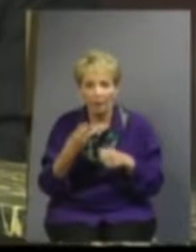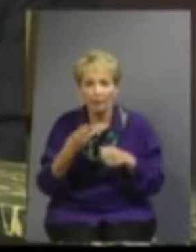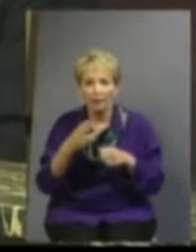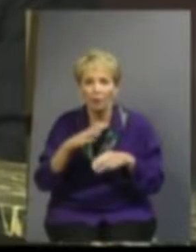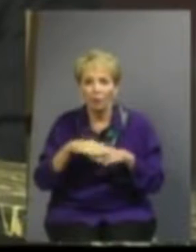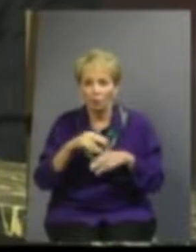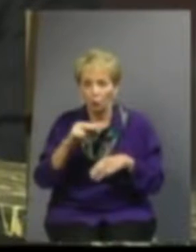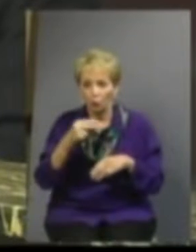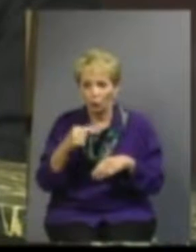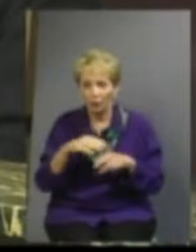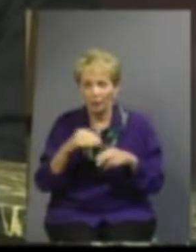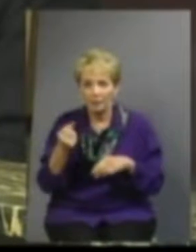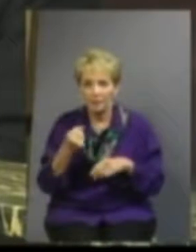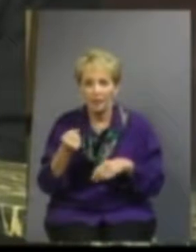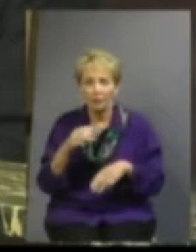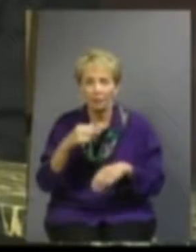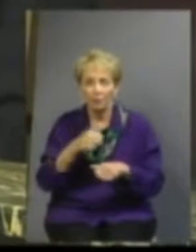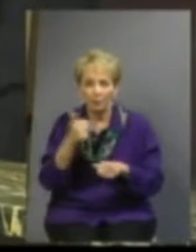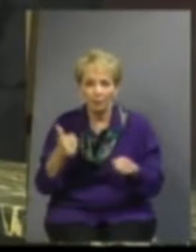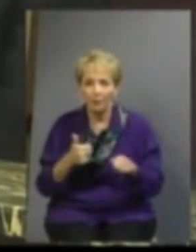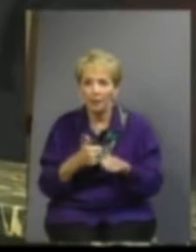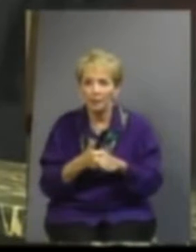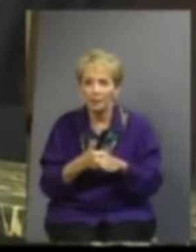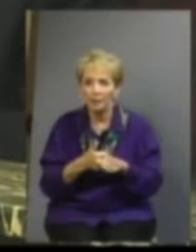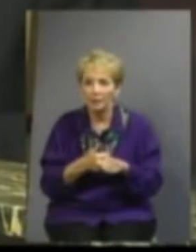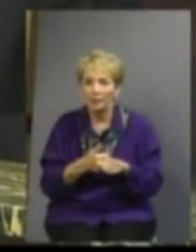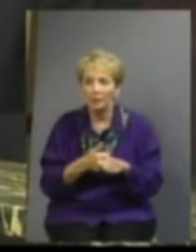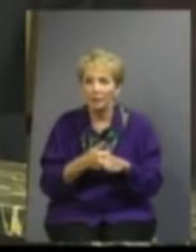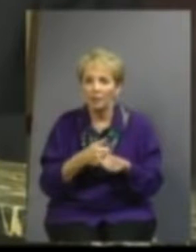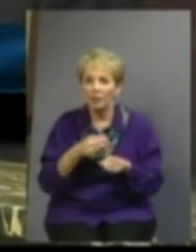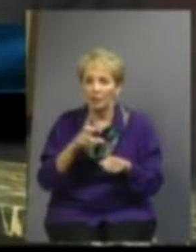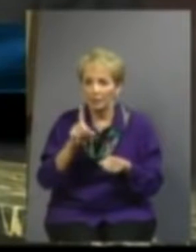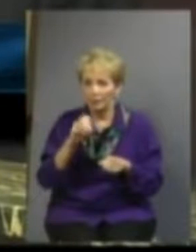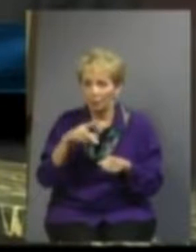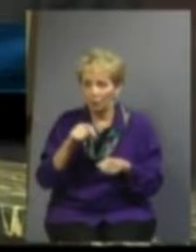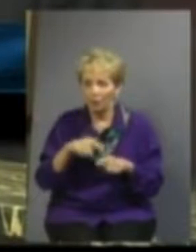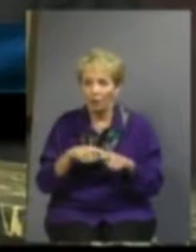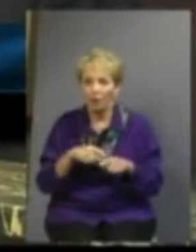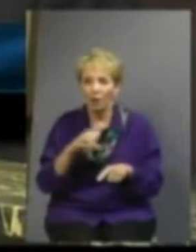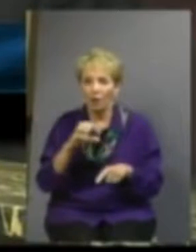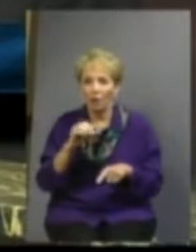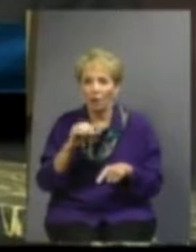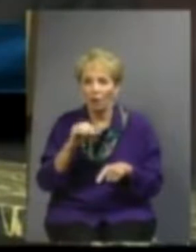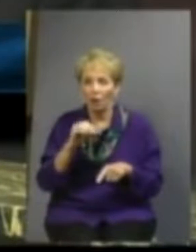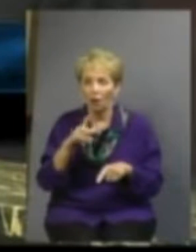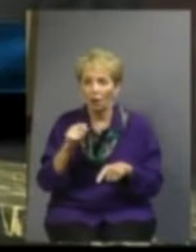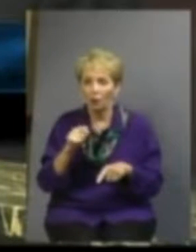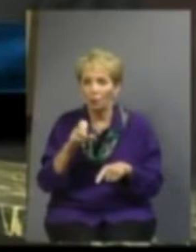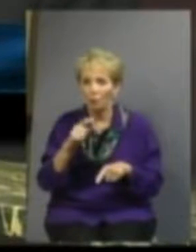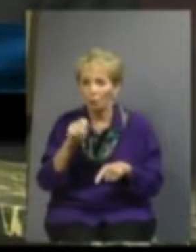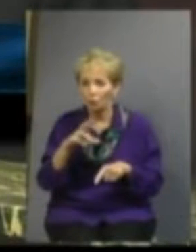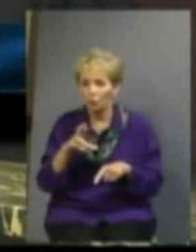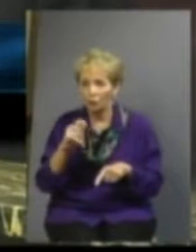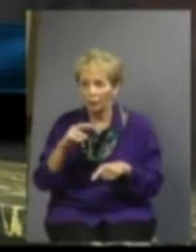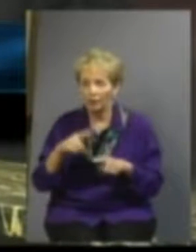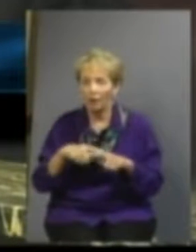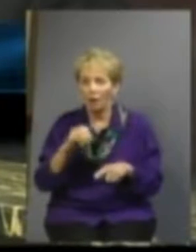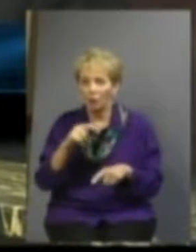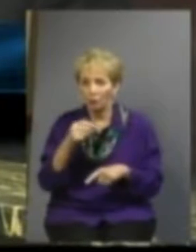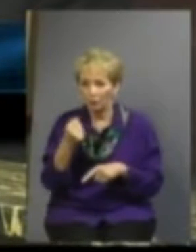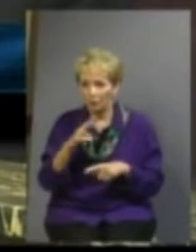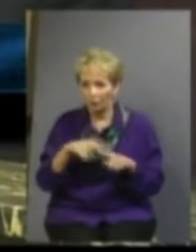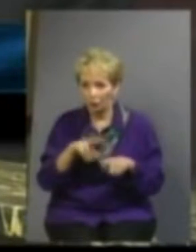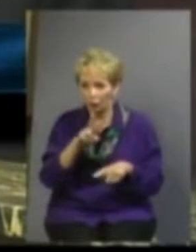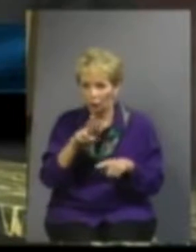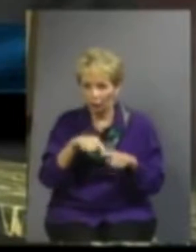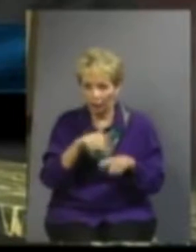Green and the Saturday market behind the Morganton station. October oyster outing, Saturday, October 17th, 2 to